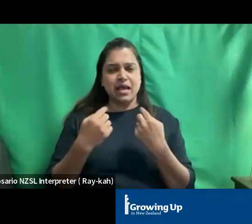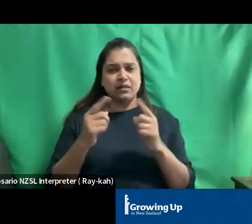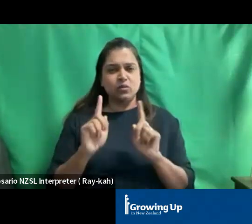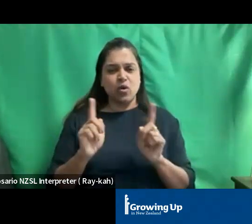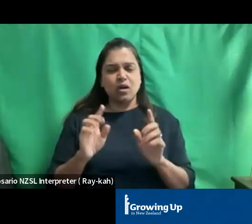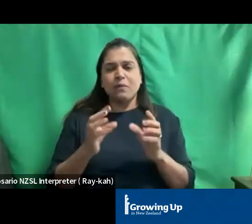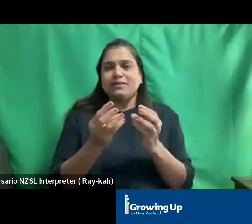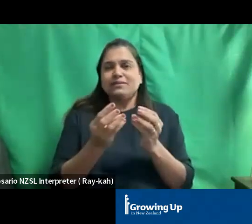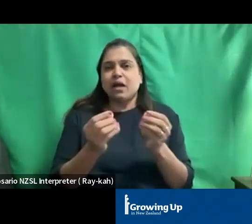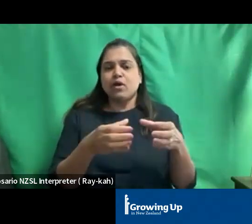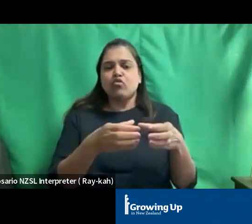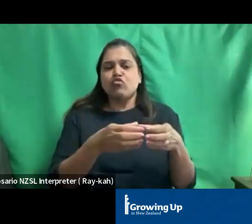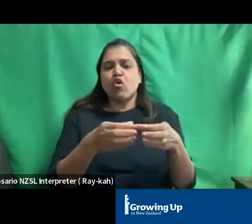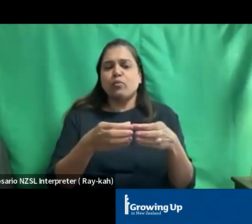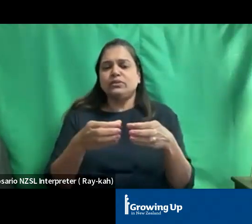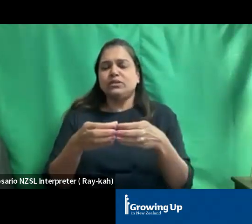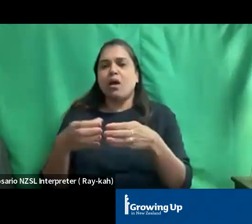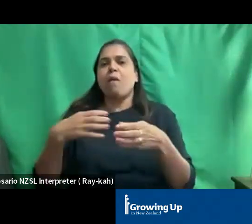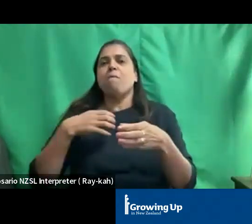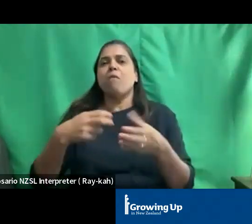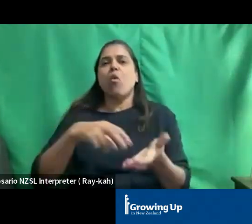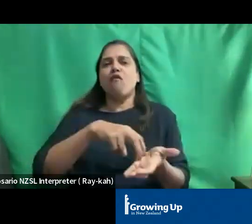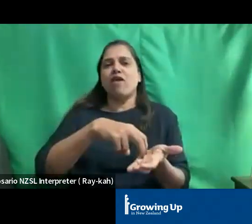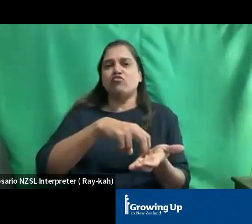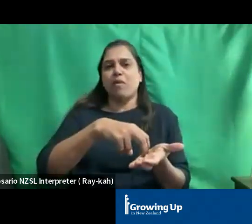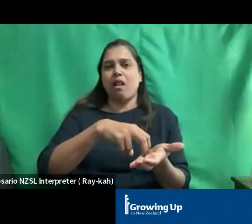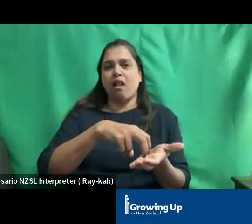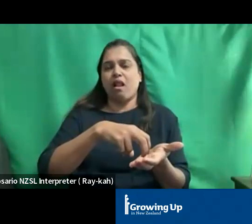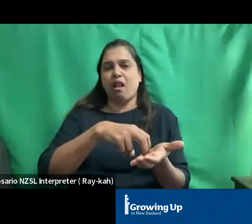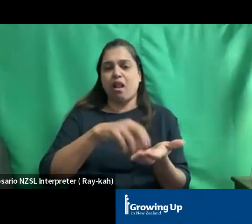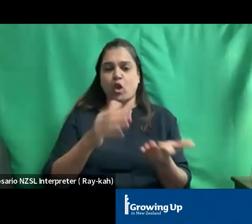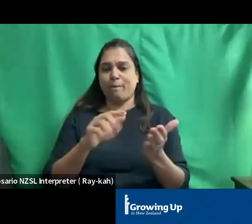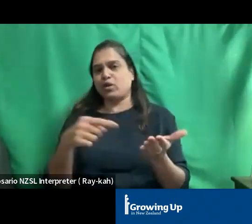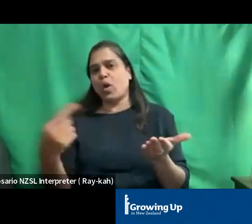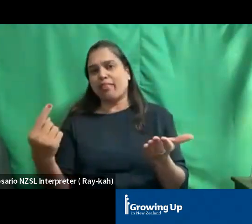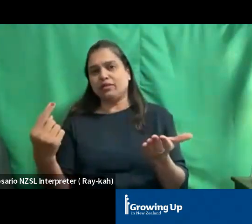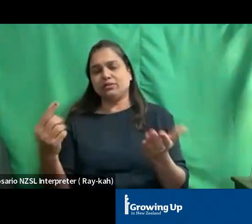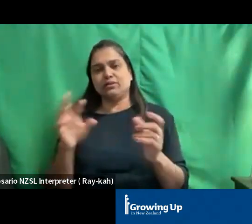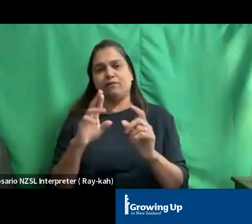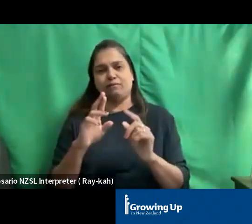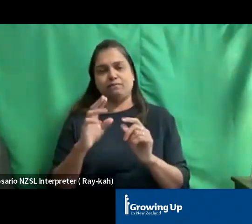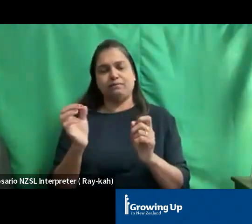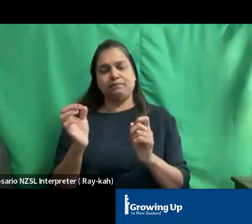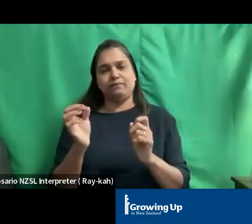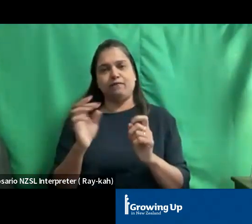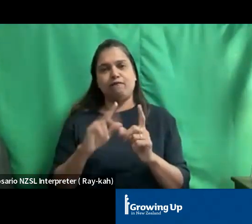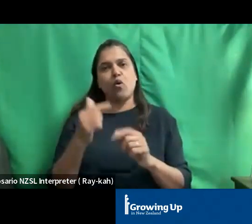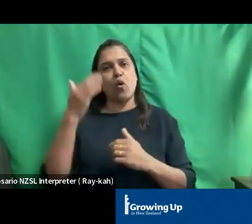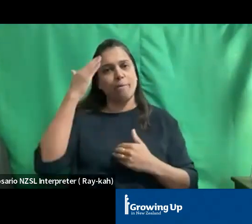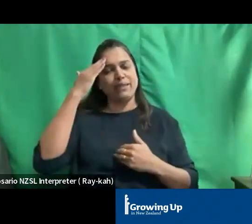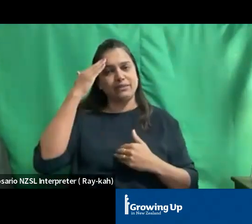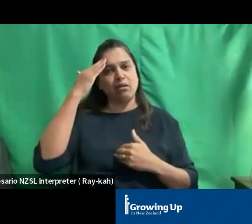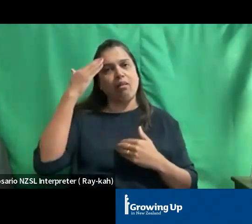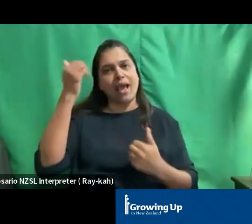of young people who are more vulnerable than others in terms of risk factors around mental health. And I think the thing that stands out